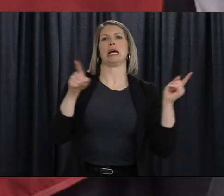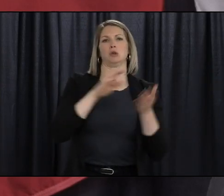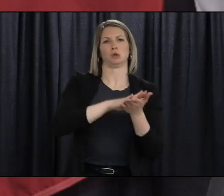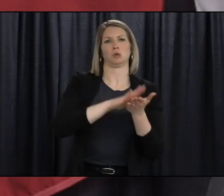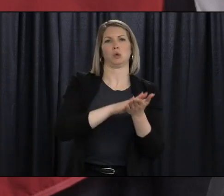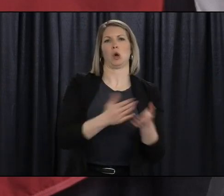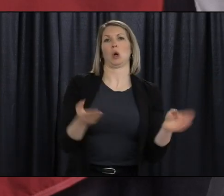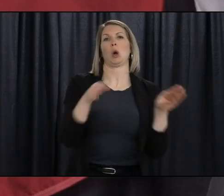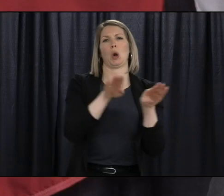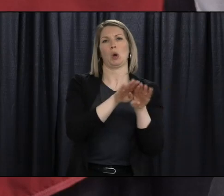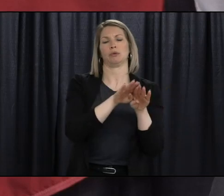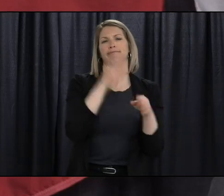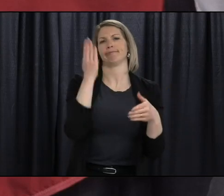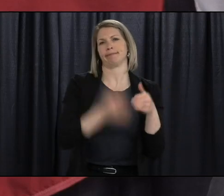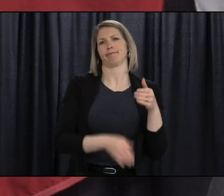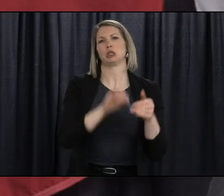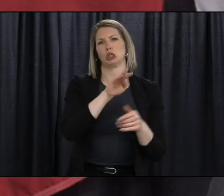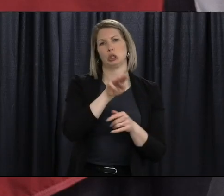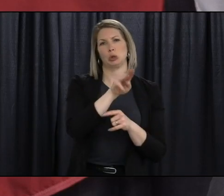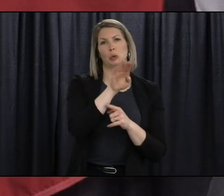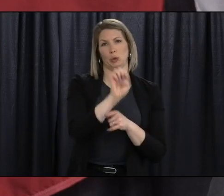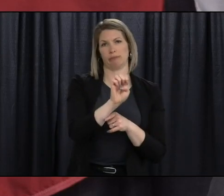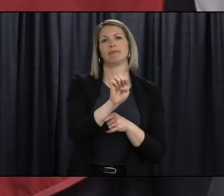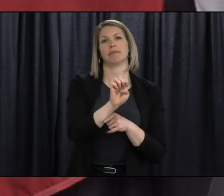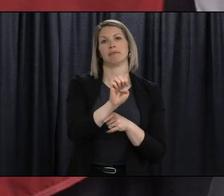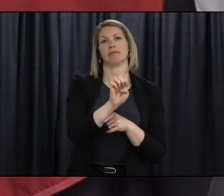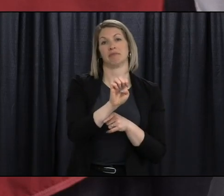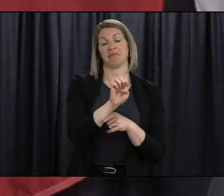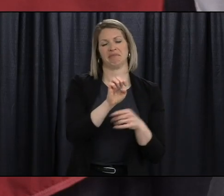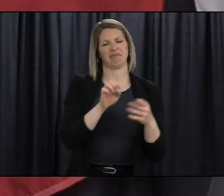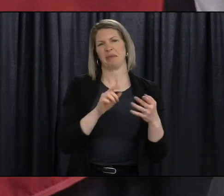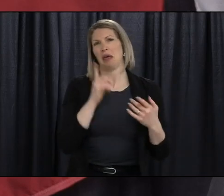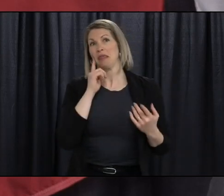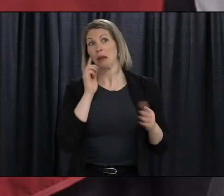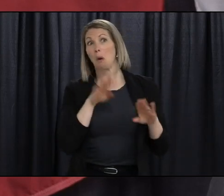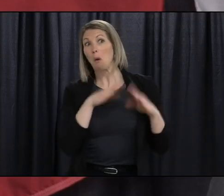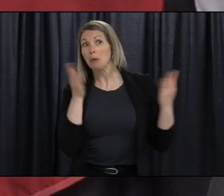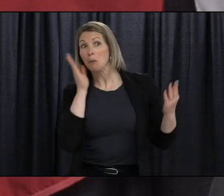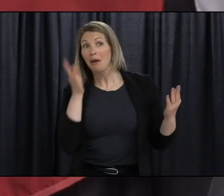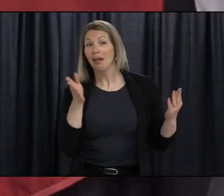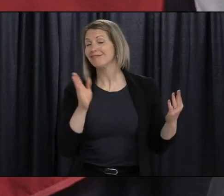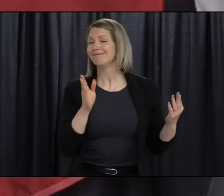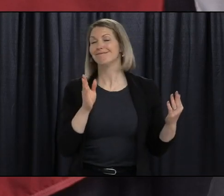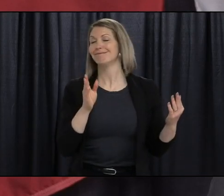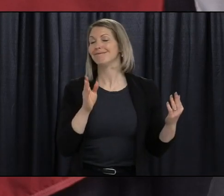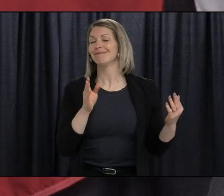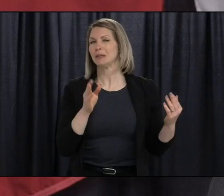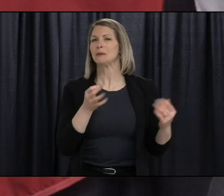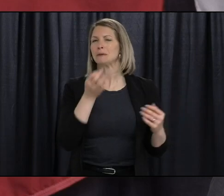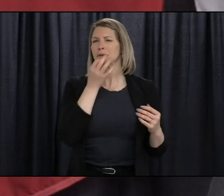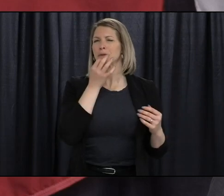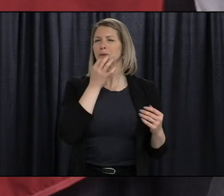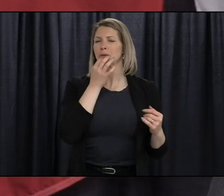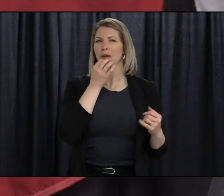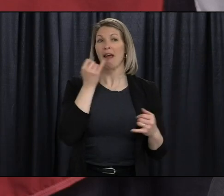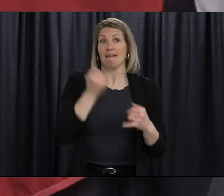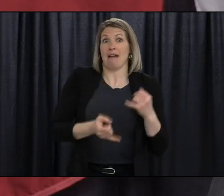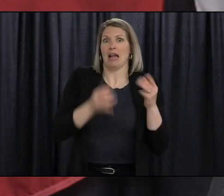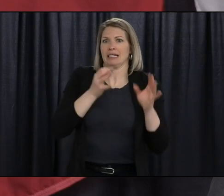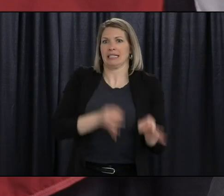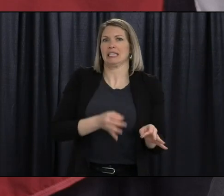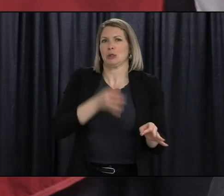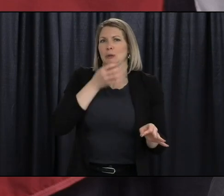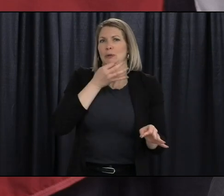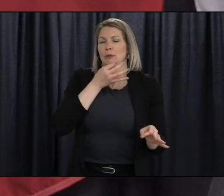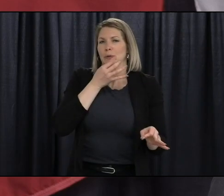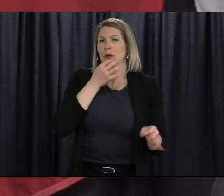time between now and then, before the end of June or the middle of June, a normal school year. So, we'll get some final decision on that